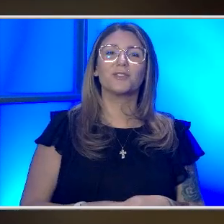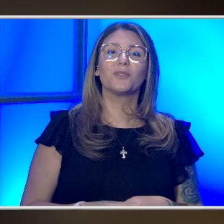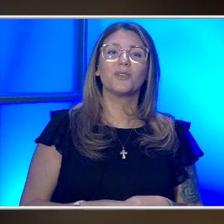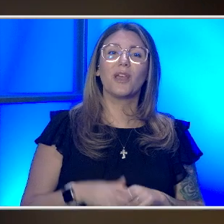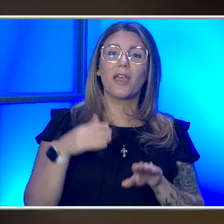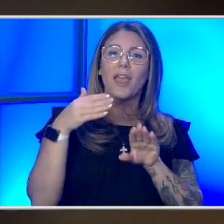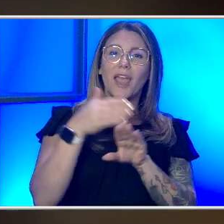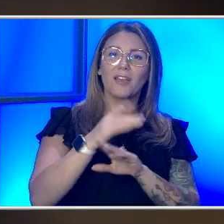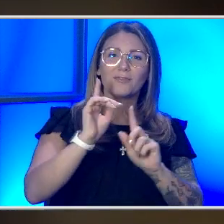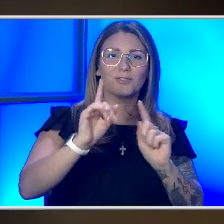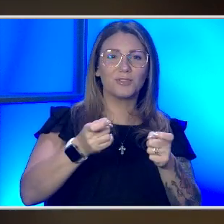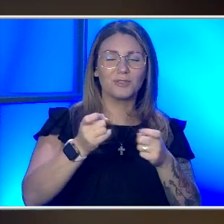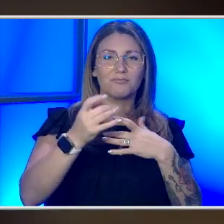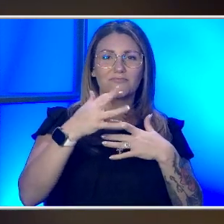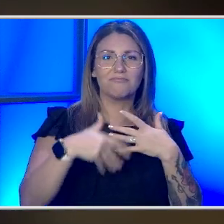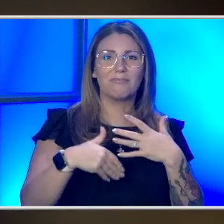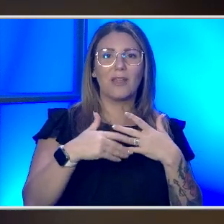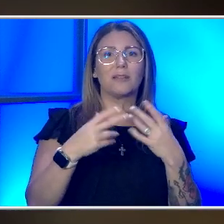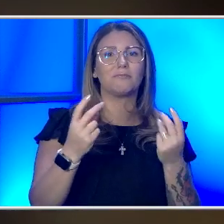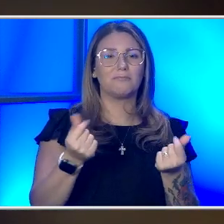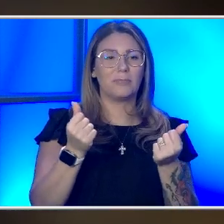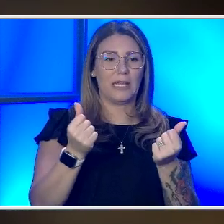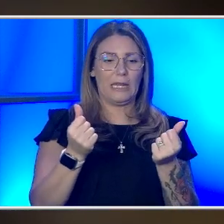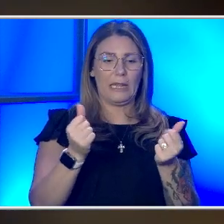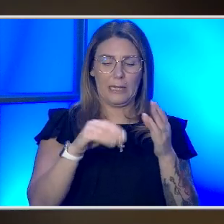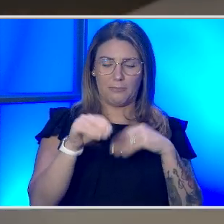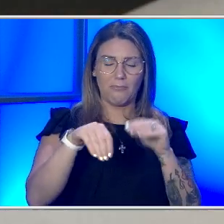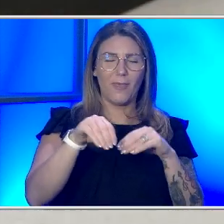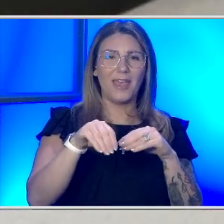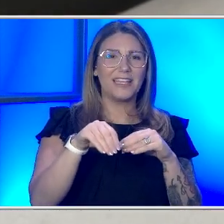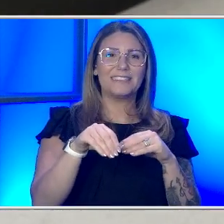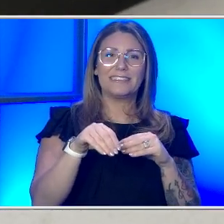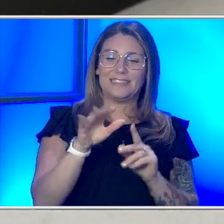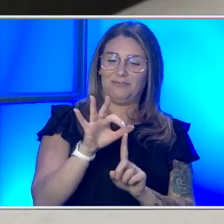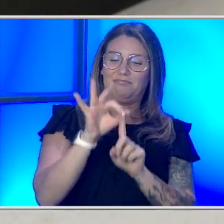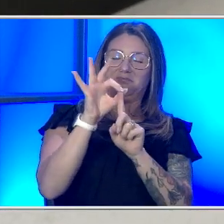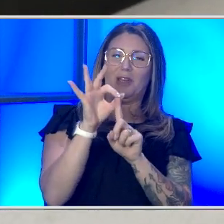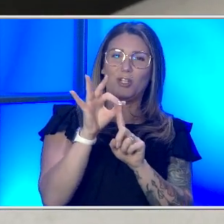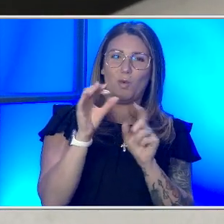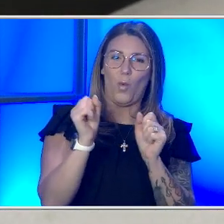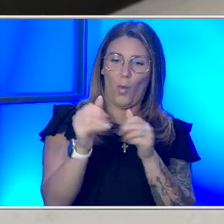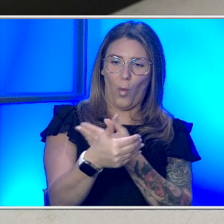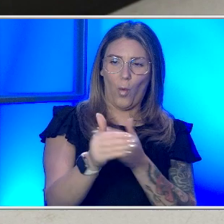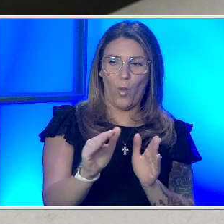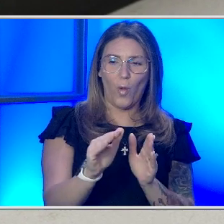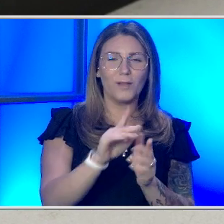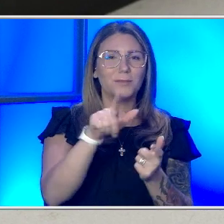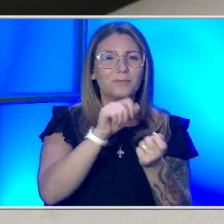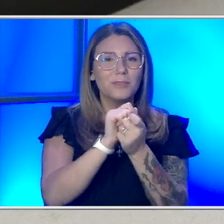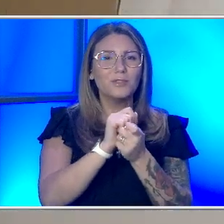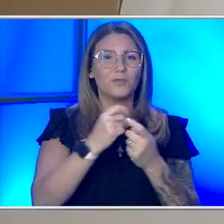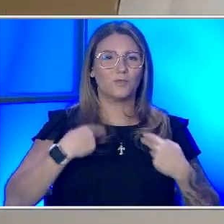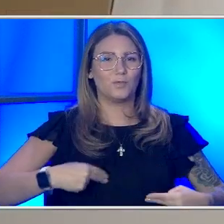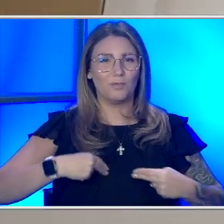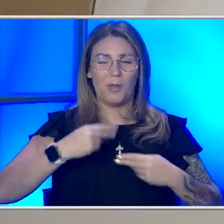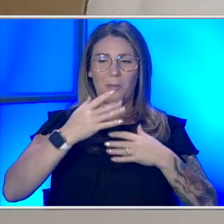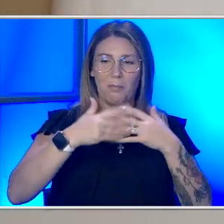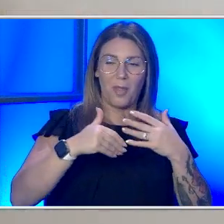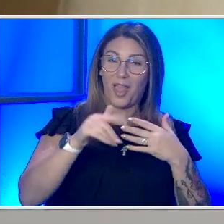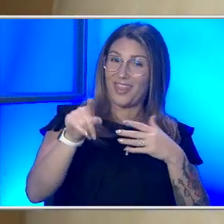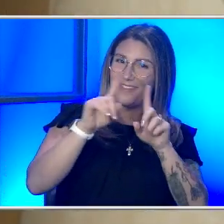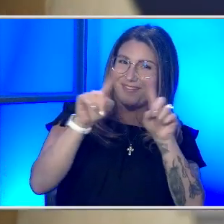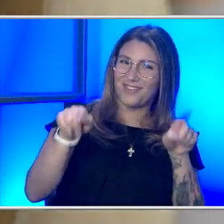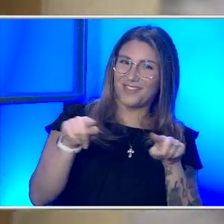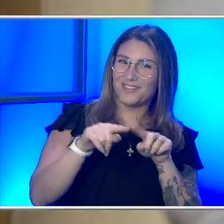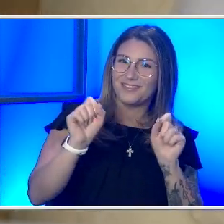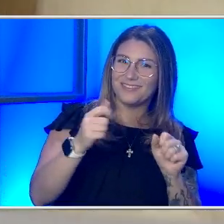it's immediately packaged into these special coolers specific to human blood. We send it right there on the screen. We send it straight to our lab